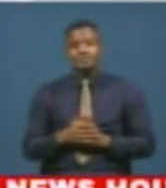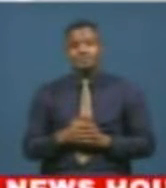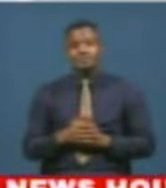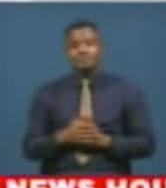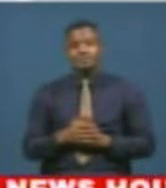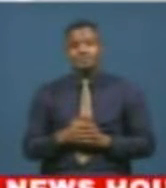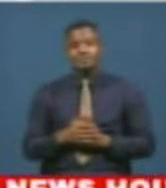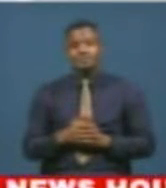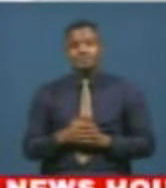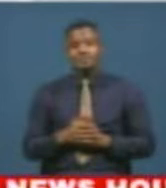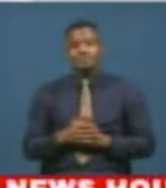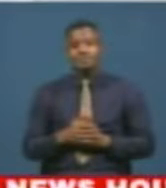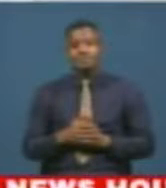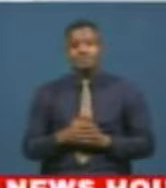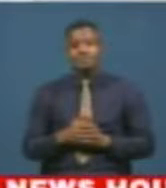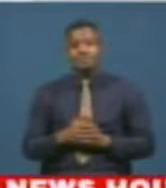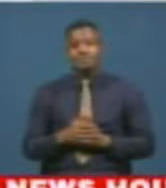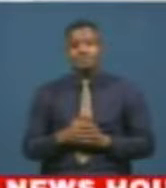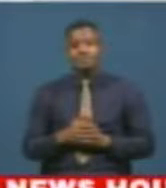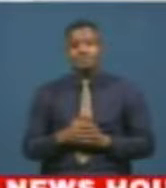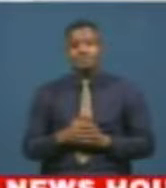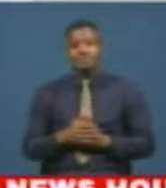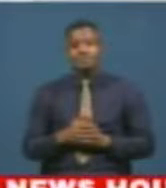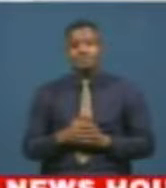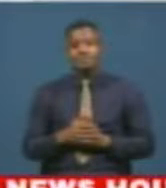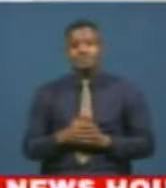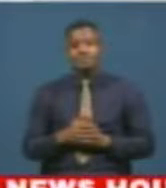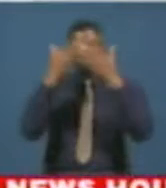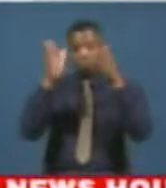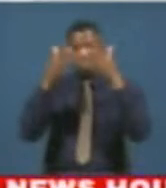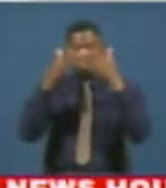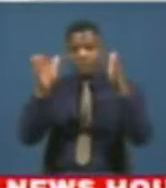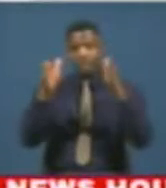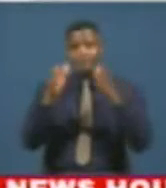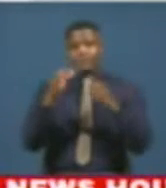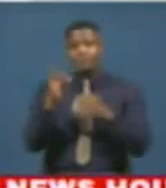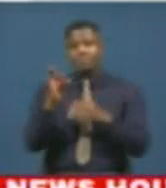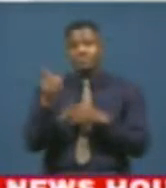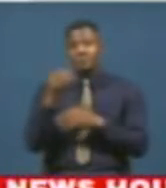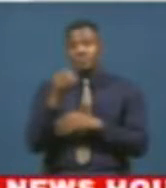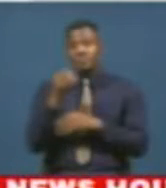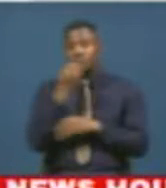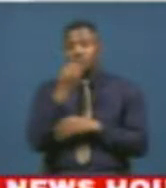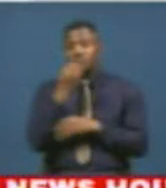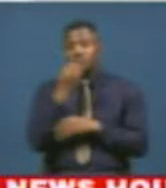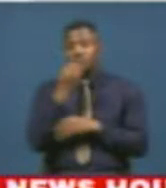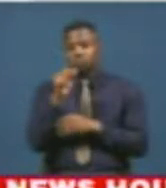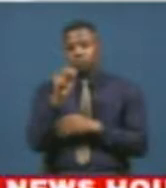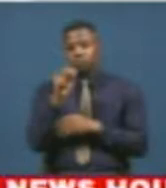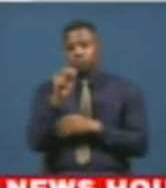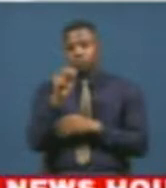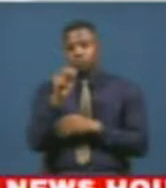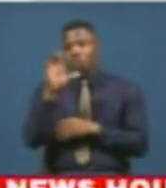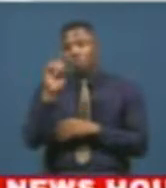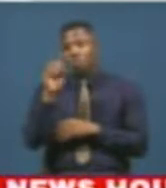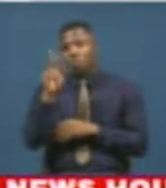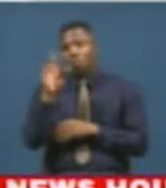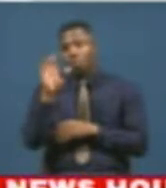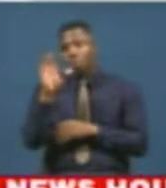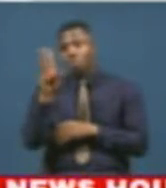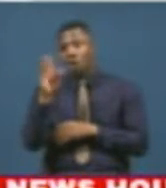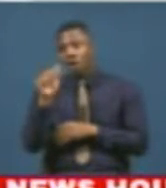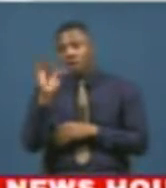The Executive Director for the Center of Awareness Manufacturer of the Food Supplement COA FS, Professor Atu